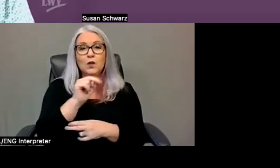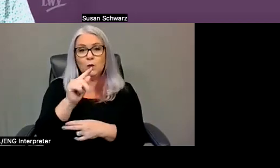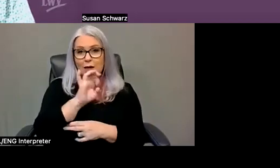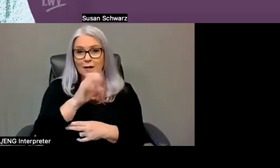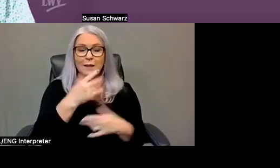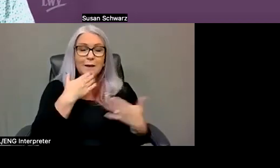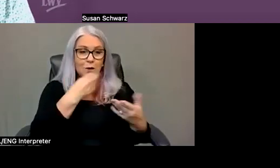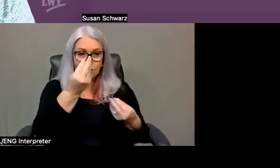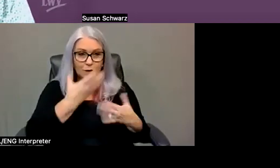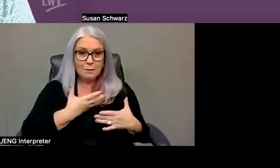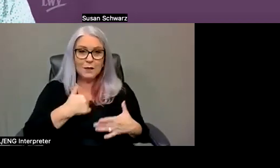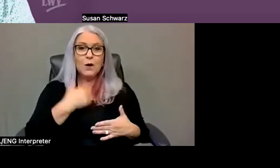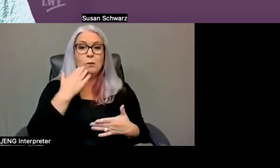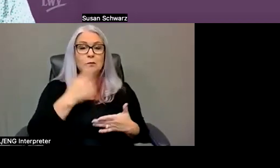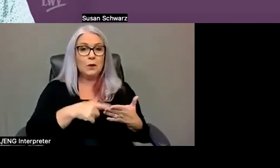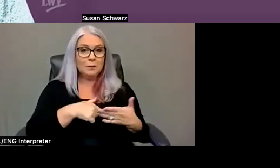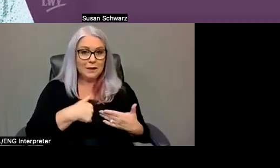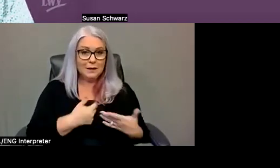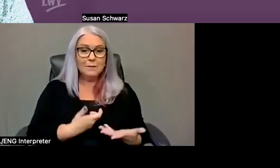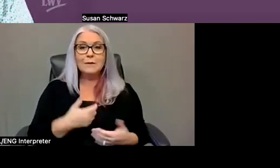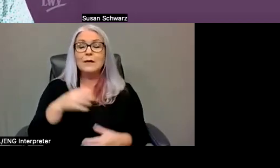me. Dobbs Ferry United.